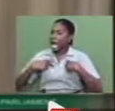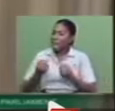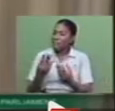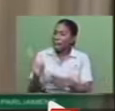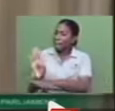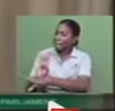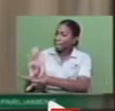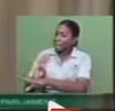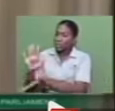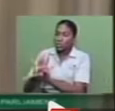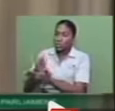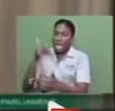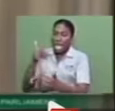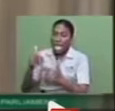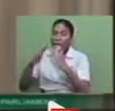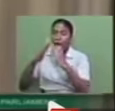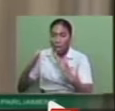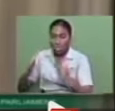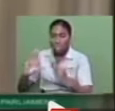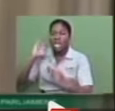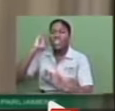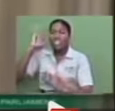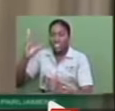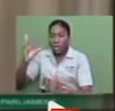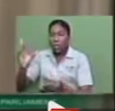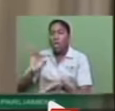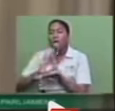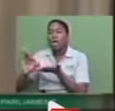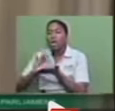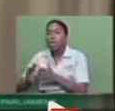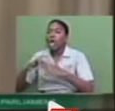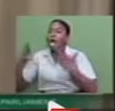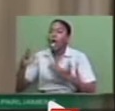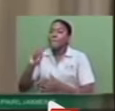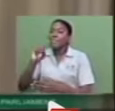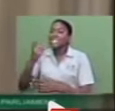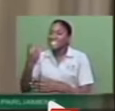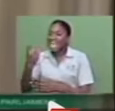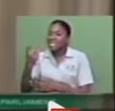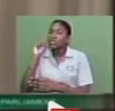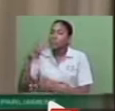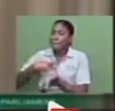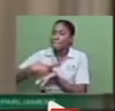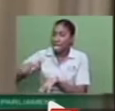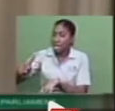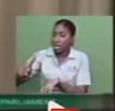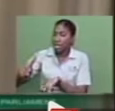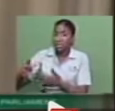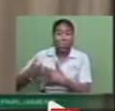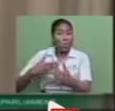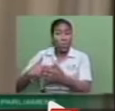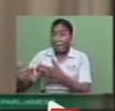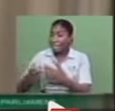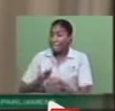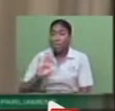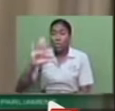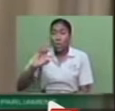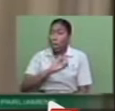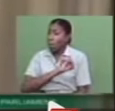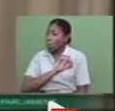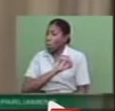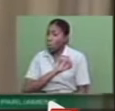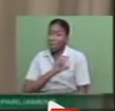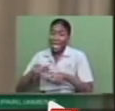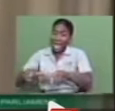owner and occupier of land will be liable to pay property tax. So whether you own the land by deed or